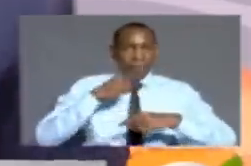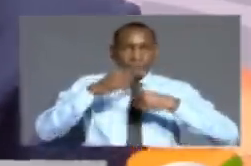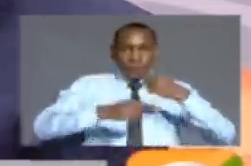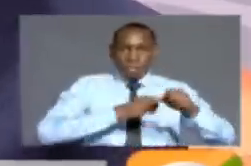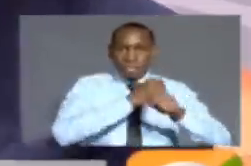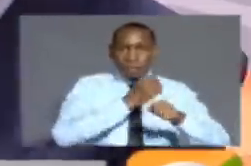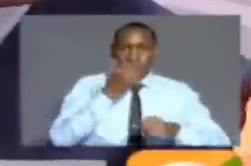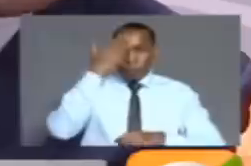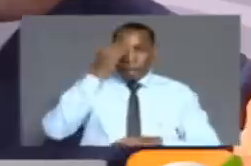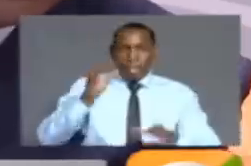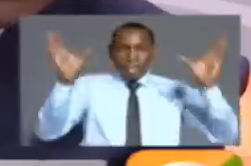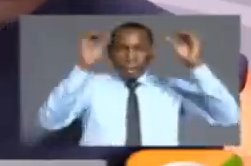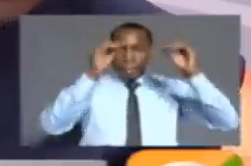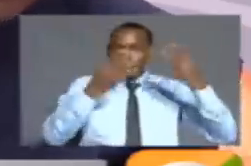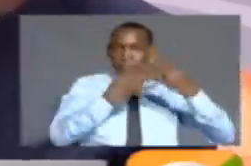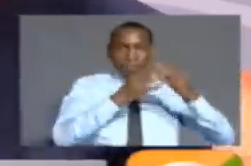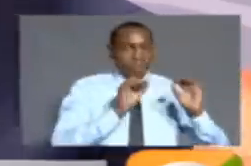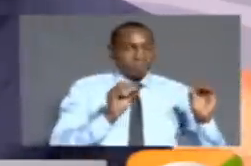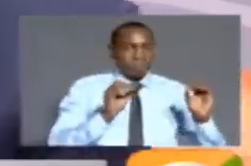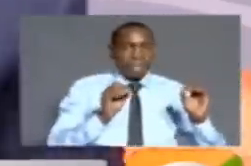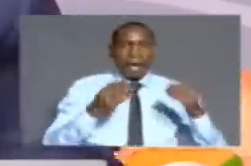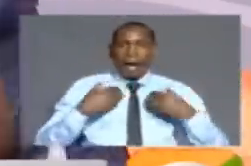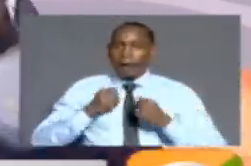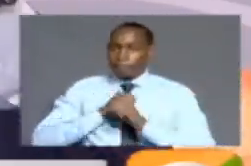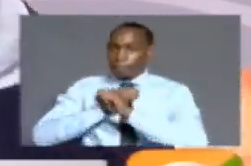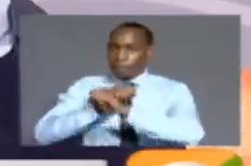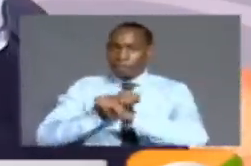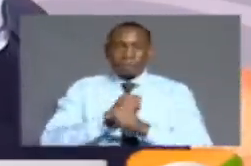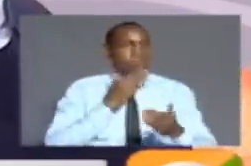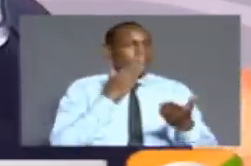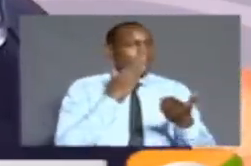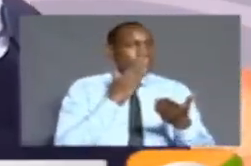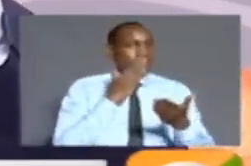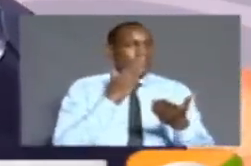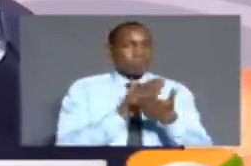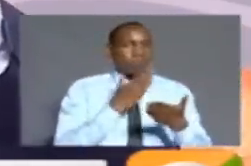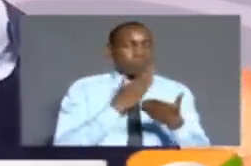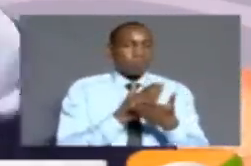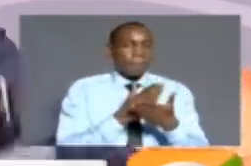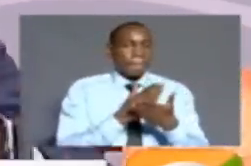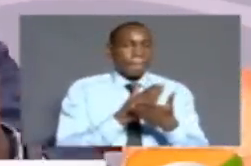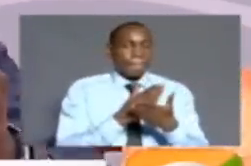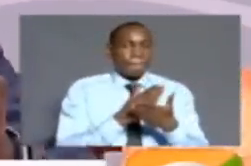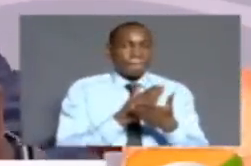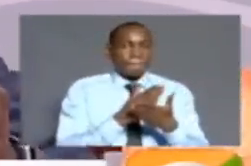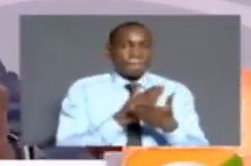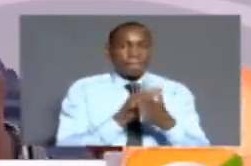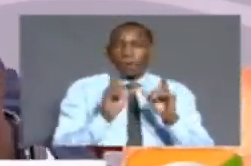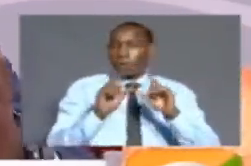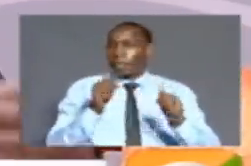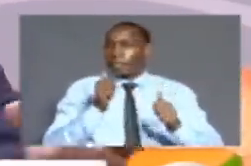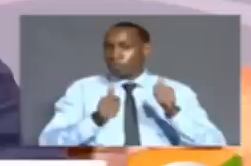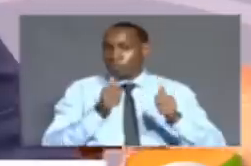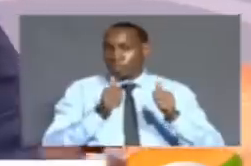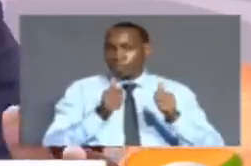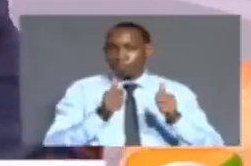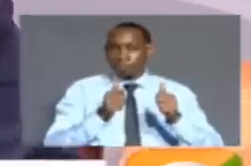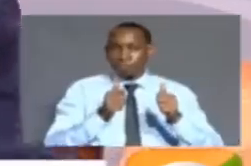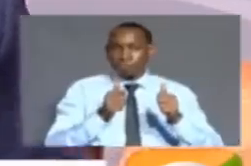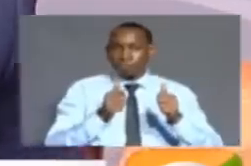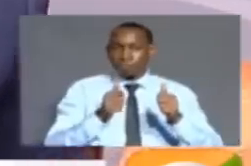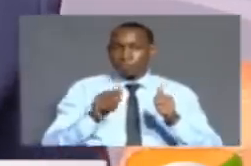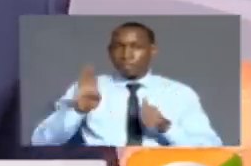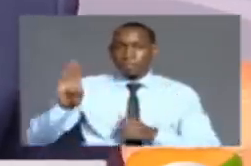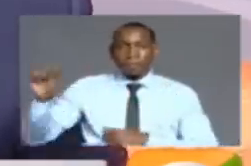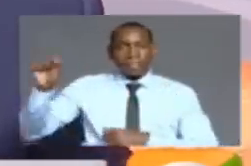Because the president is not prosecuted. Correct. Immunity. You know, yes. You know, that is completely, what can you call it? That is... Yes. Yeah,